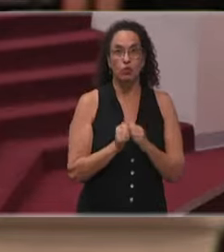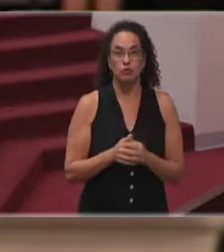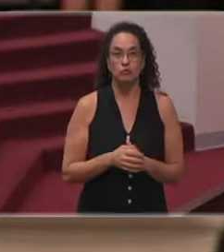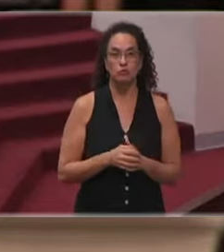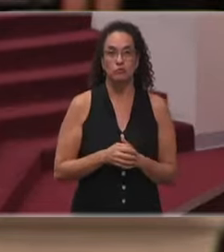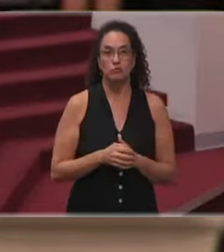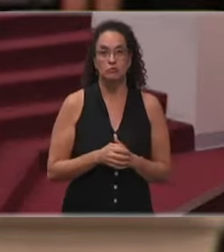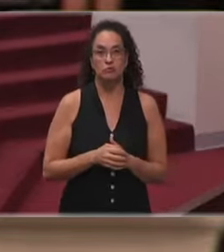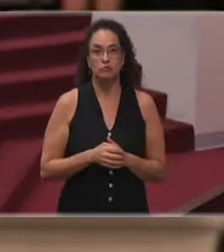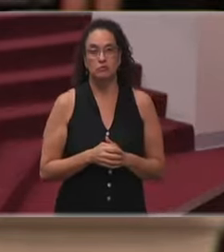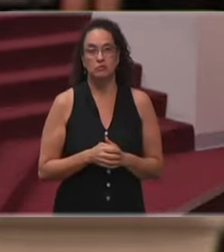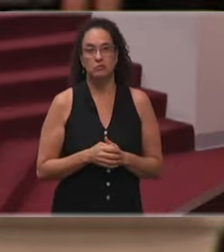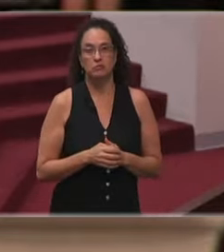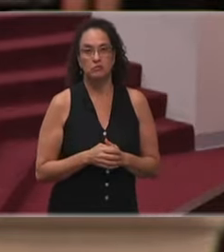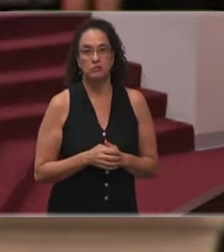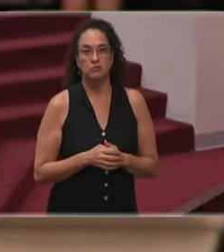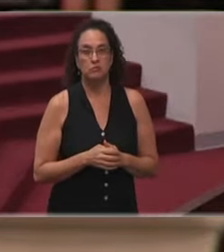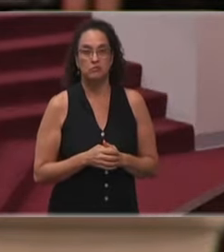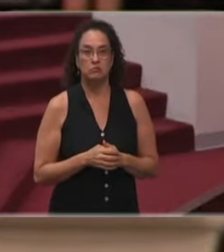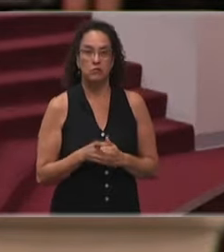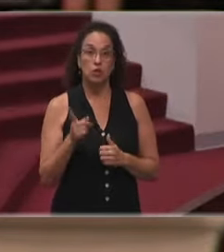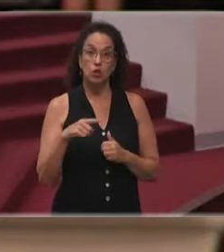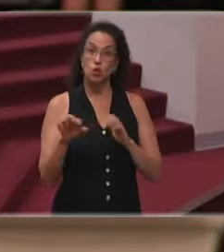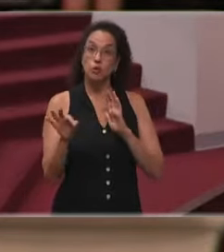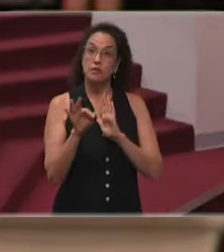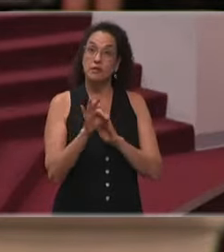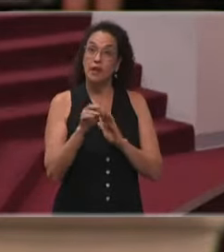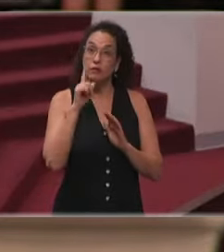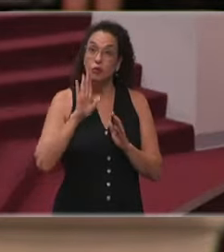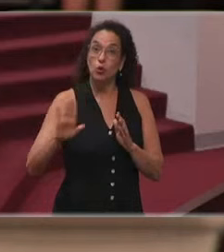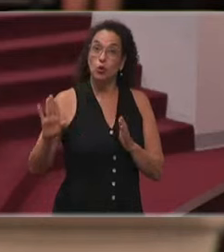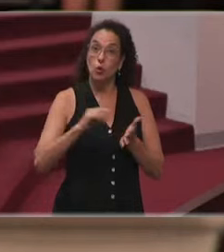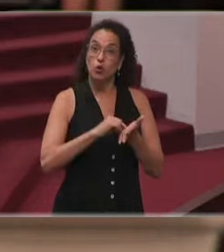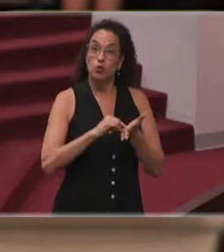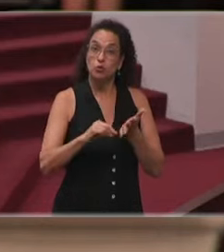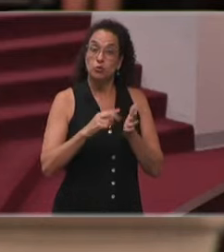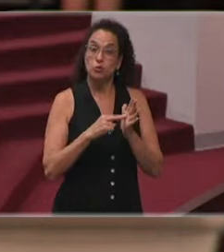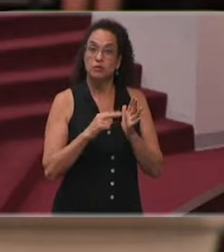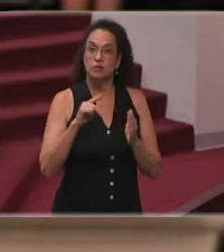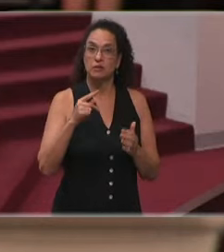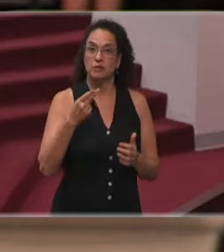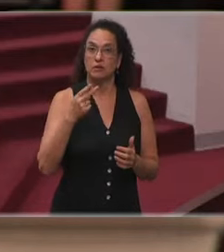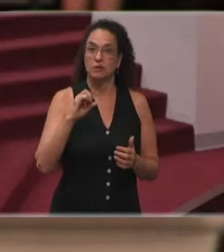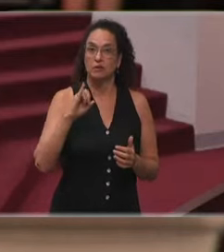You selected for your scripture reading Philippians